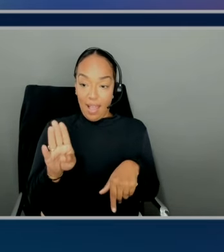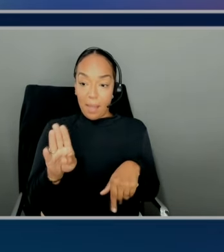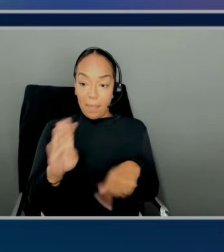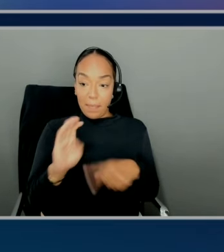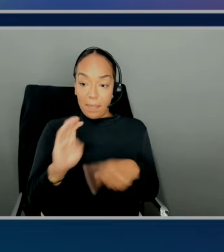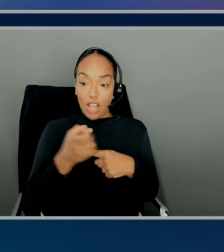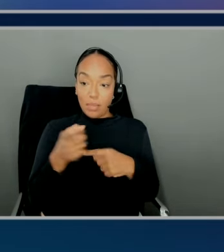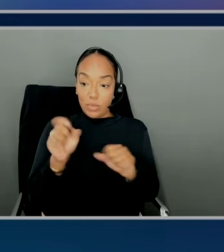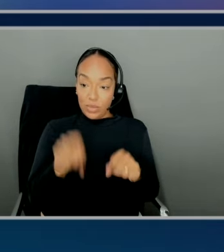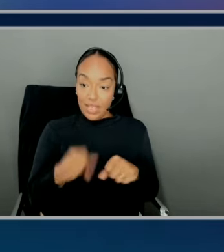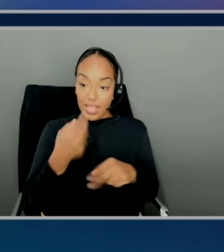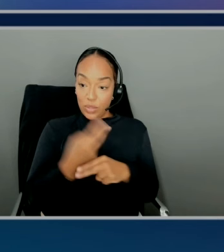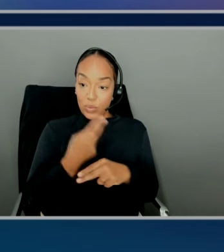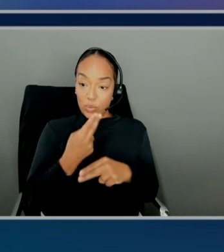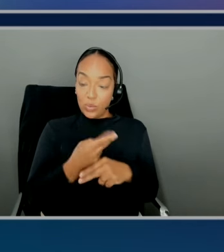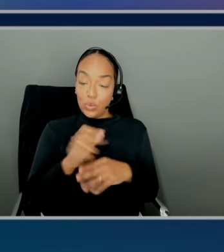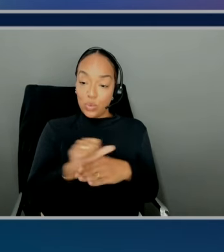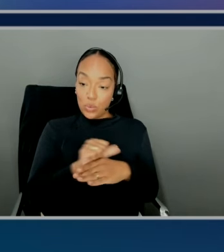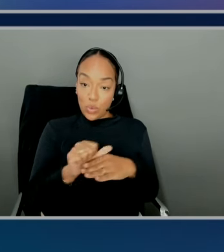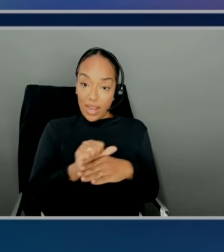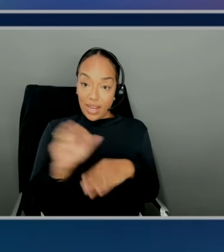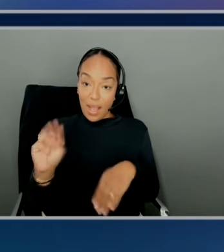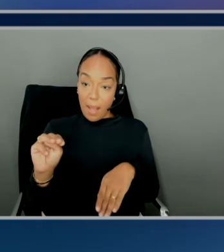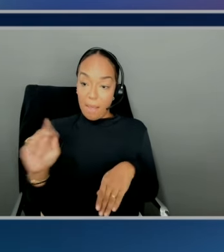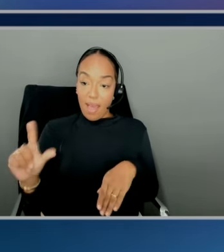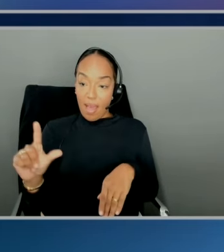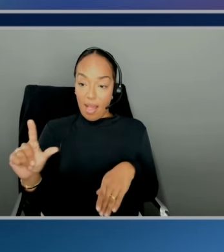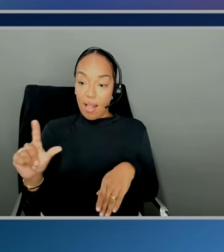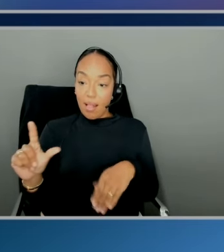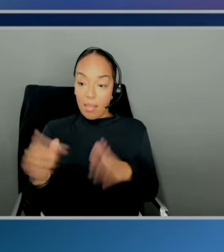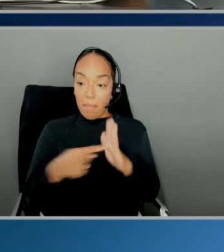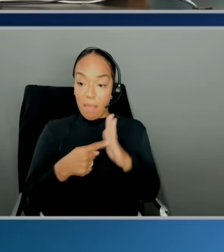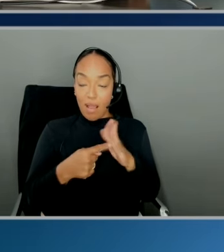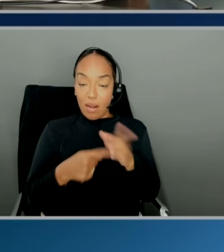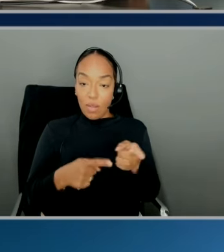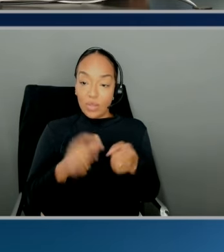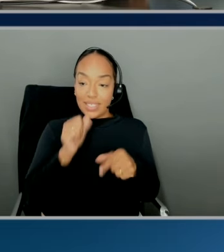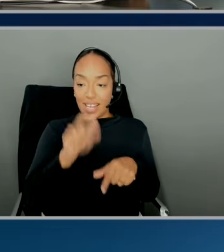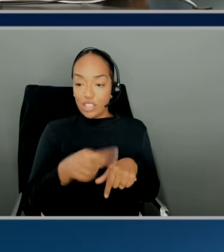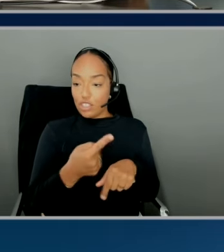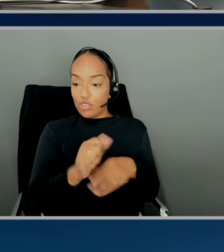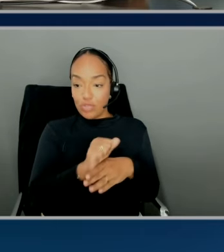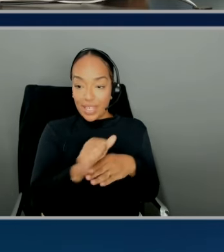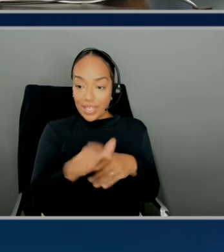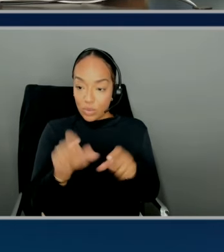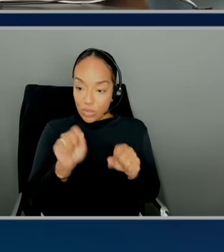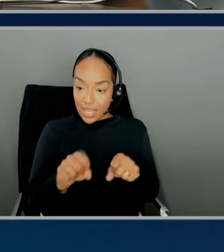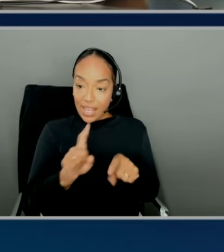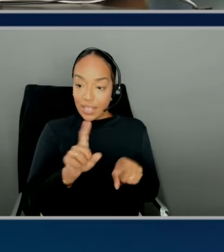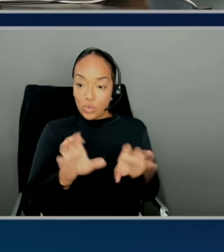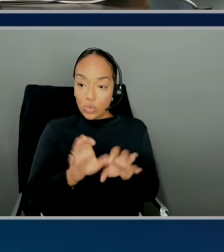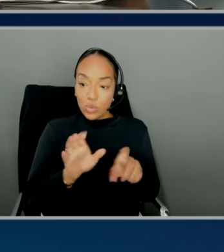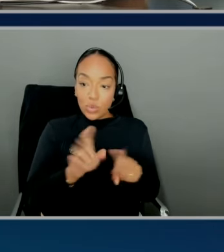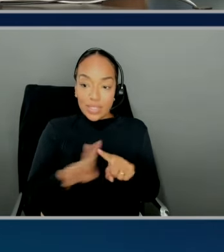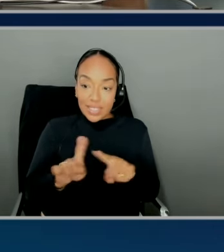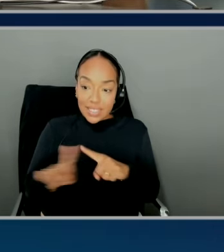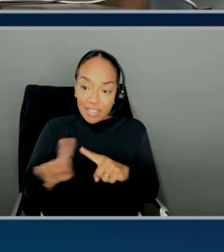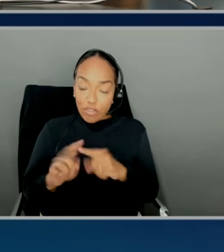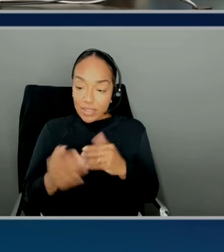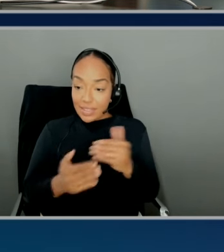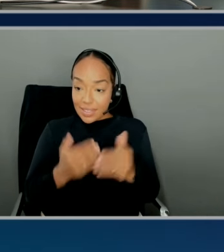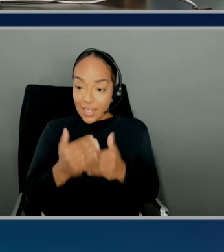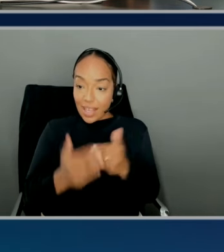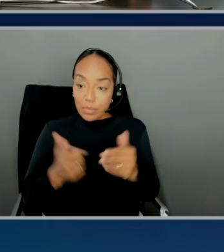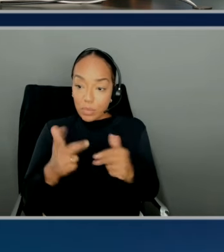to train an ML model. And it's not just training. You can do all of these different steps. Like typically to build an